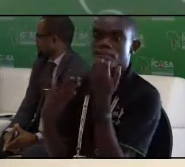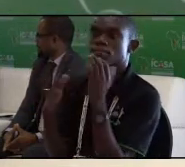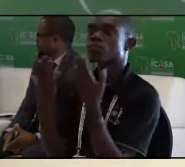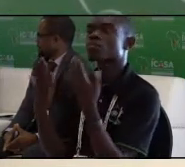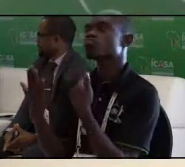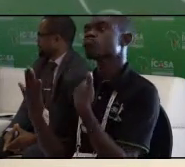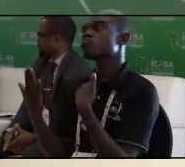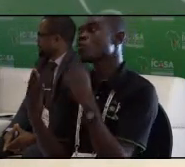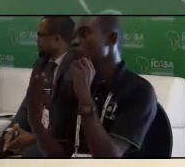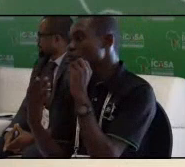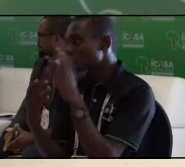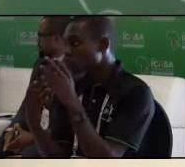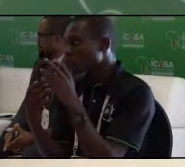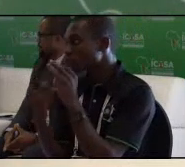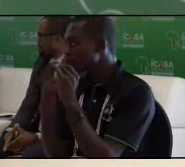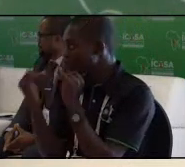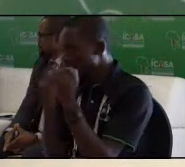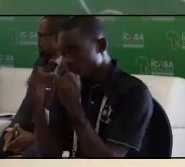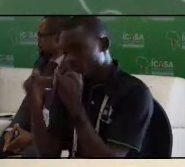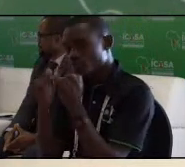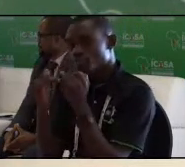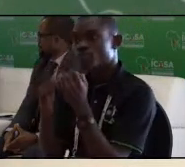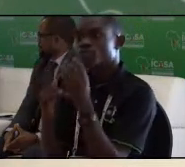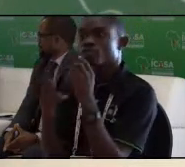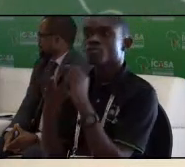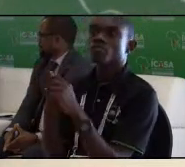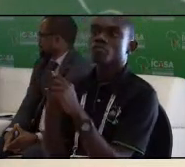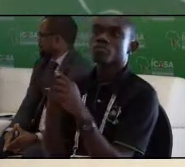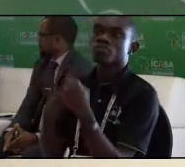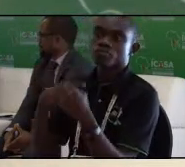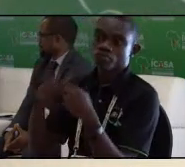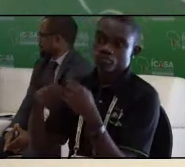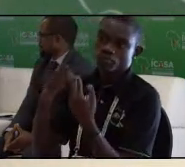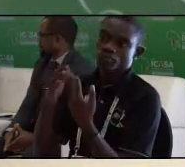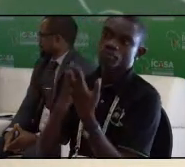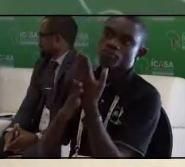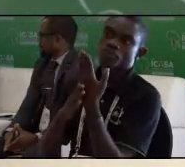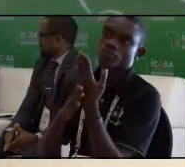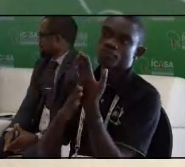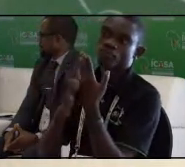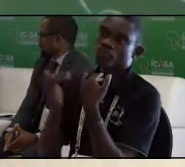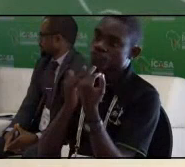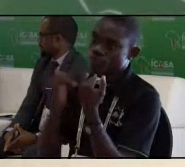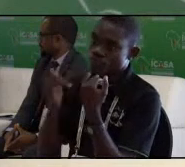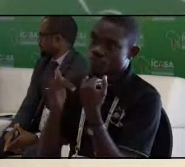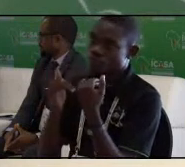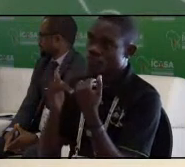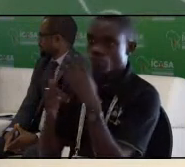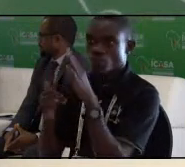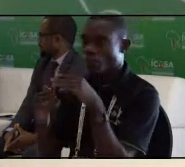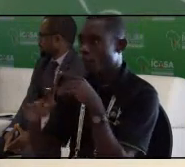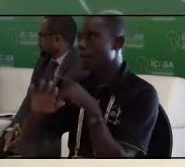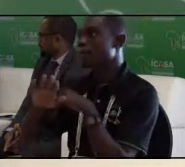do they mean to me? So even though the instructions are there in the packaging and so on, there's still interest, and calls are coming